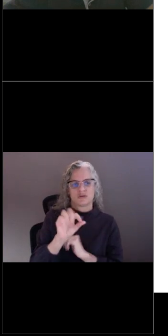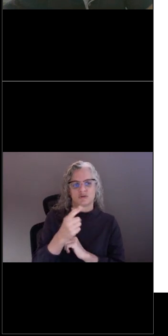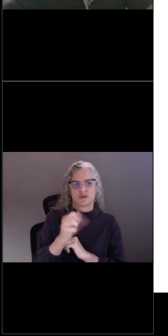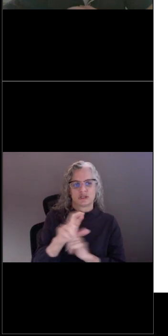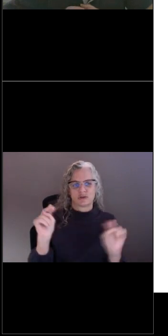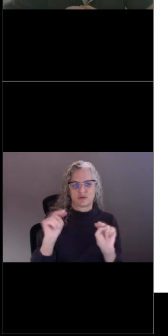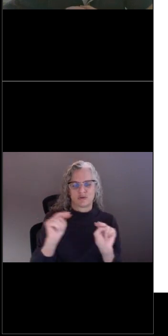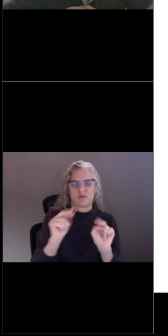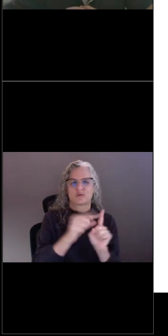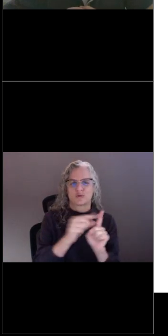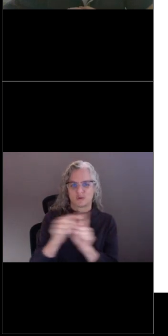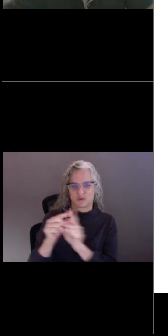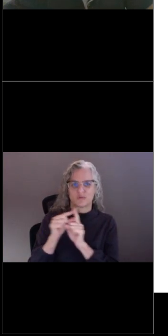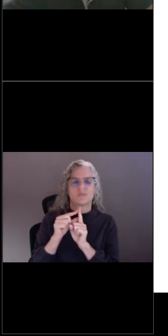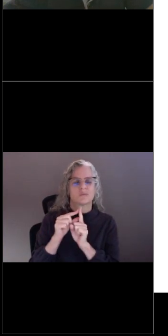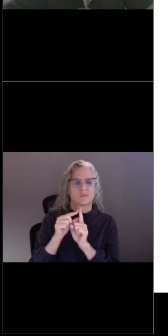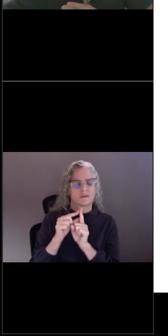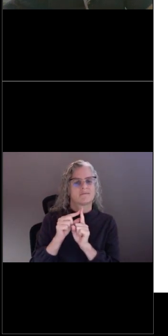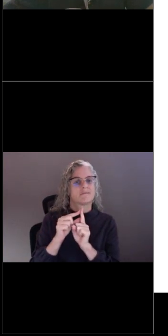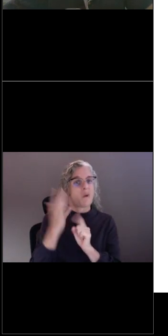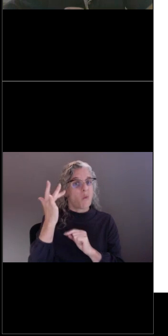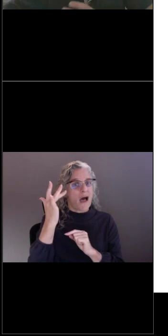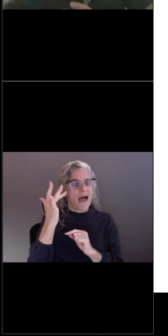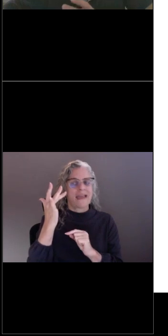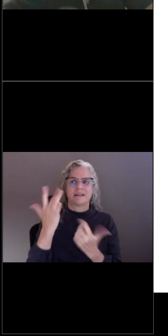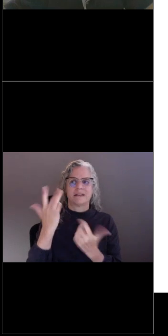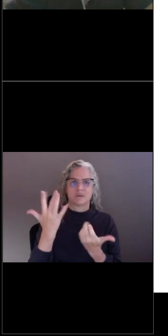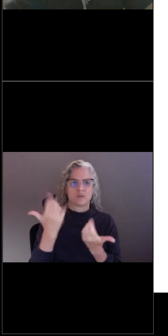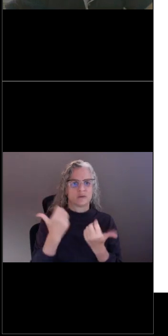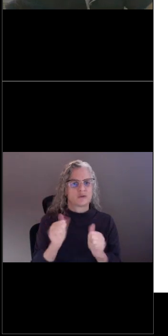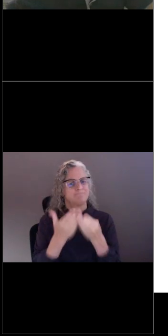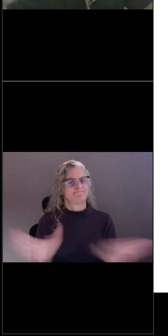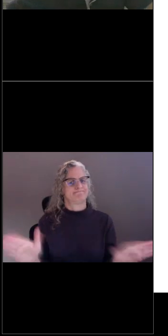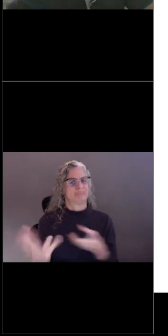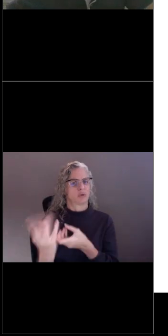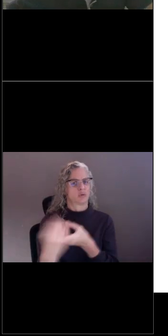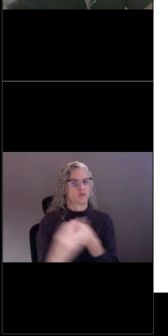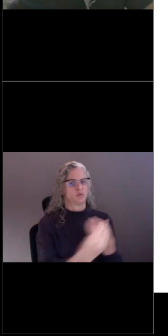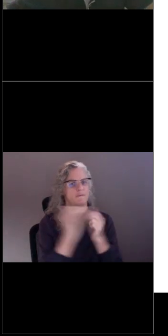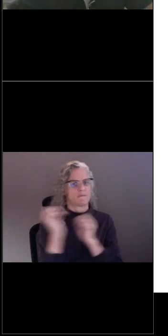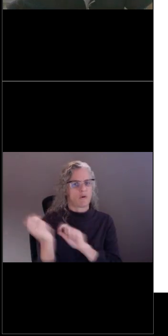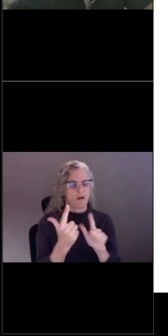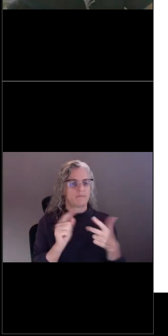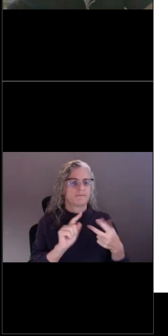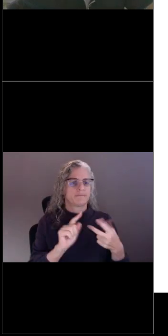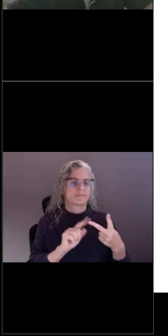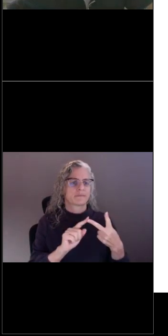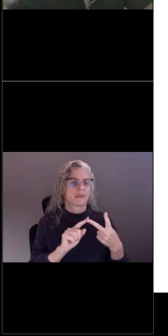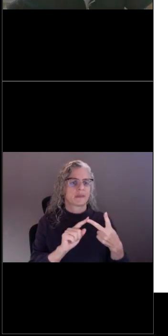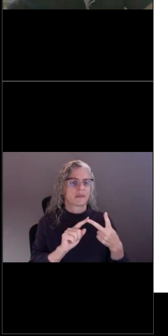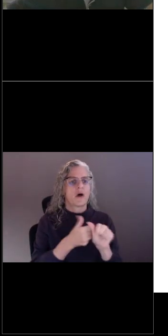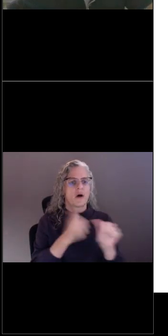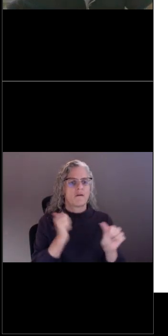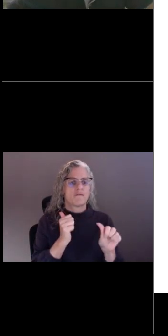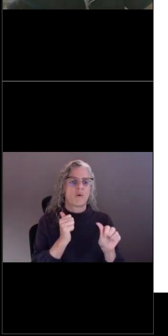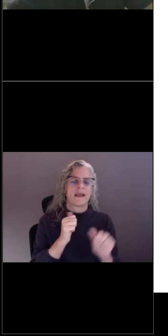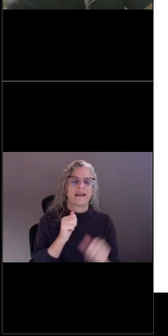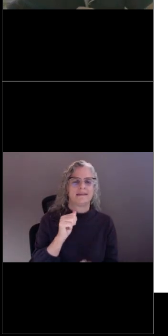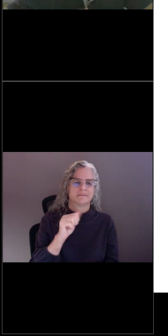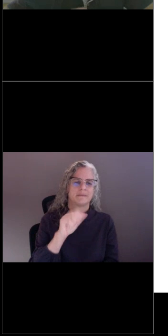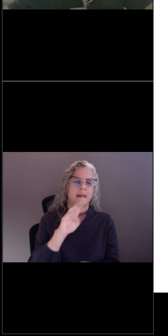you can be maximally inclusive. Avoid unnecessarily binary terms when you can do that.